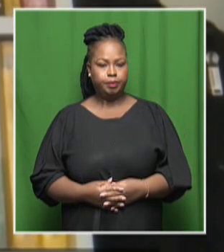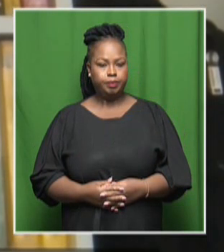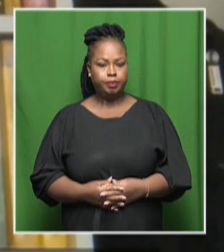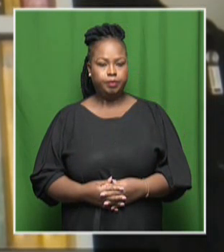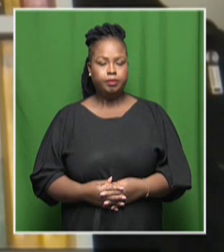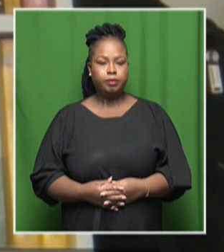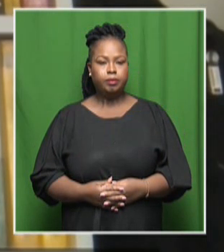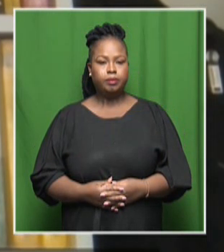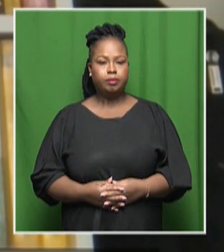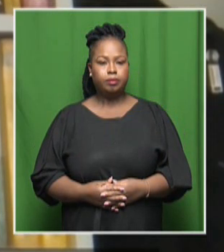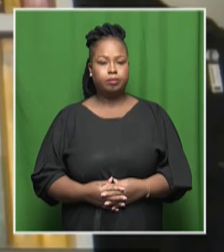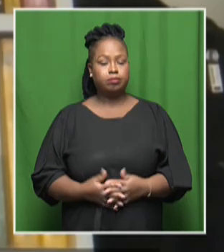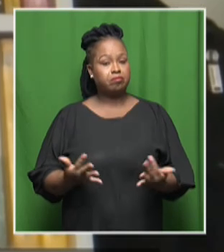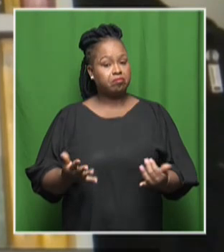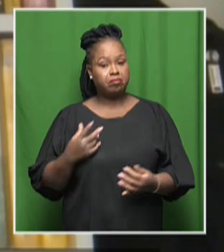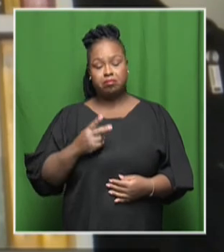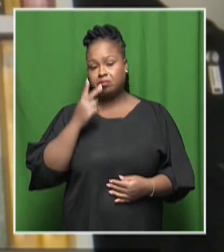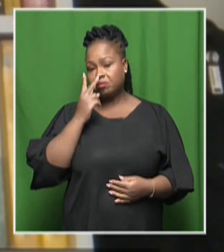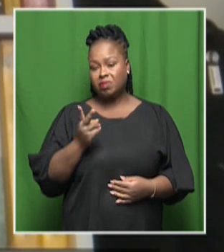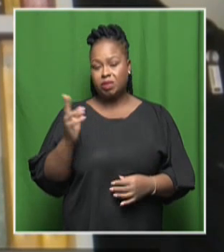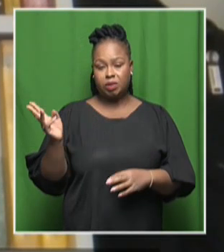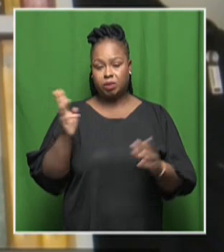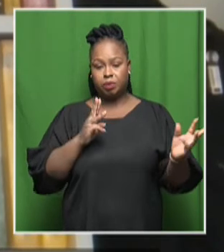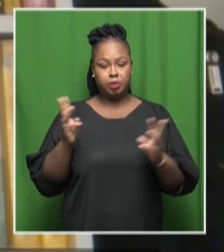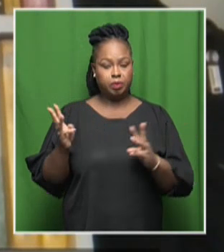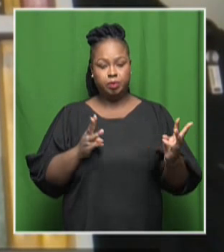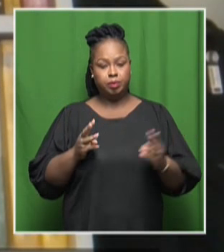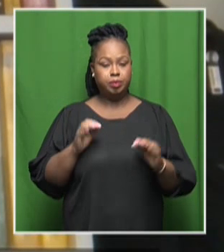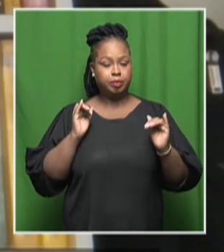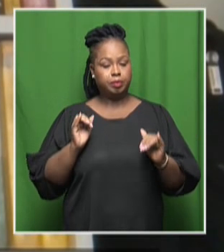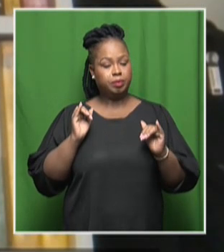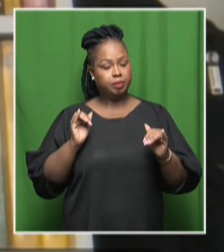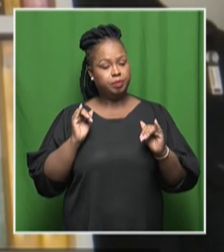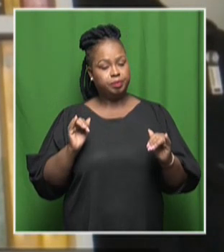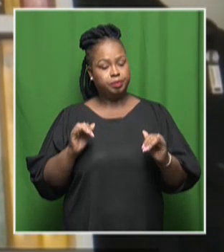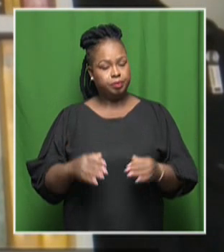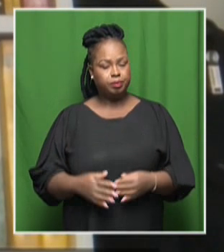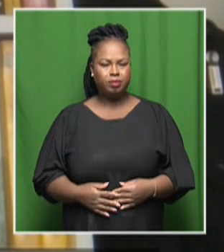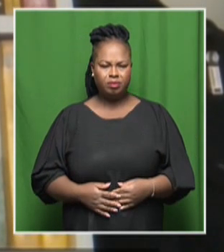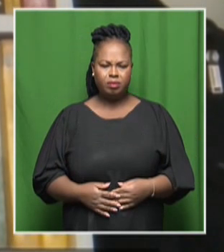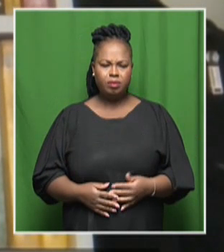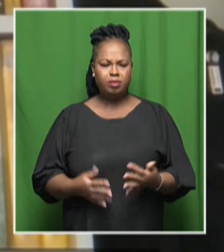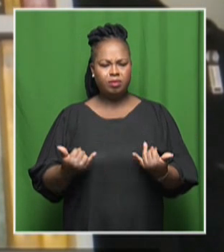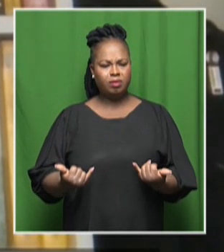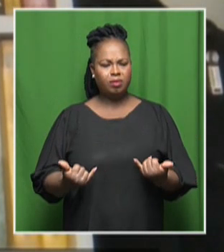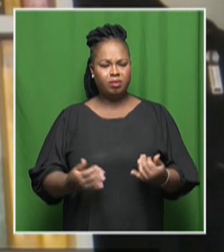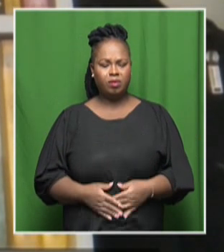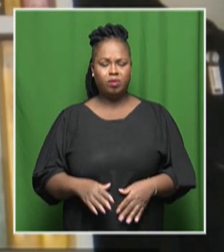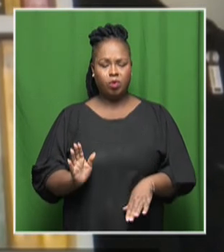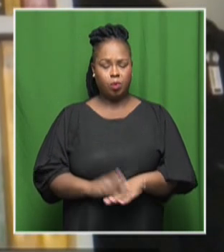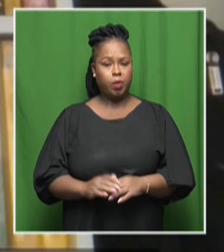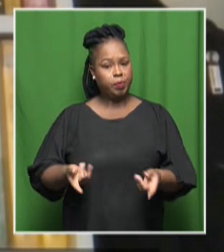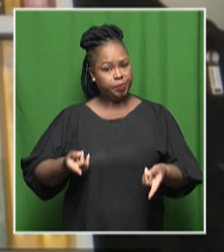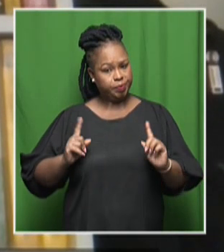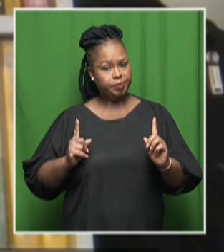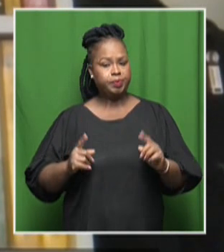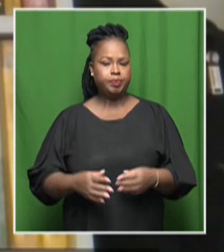Sakina, across the world, we are seeing how extreme weather events are occurring more frequently and they are also becoming more